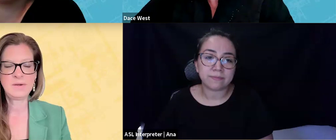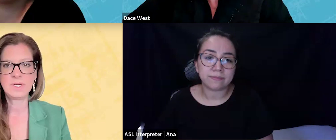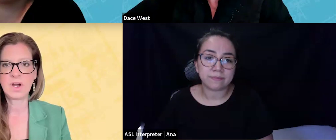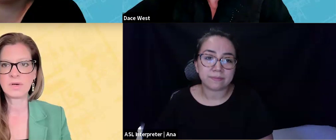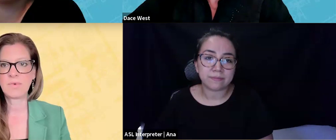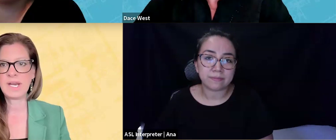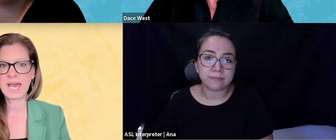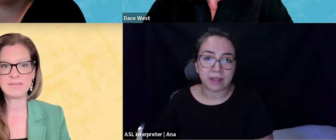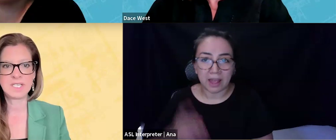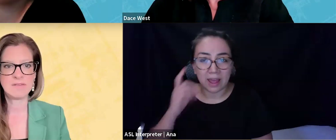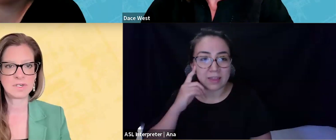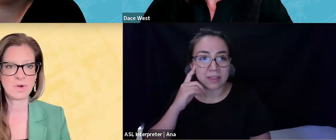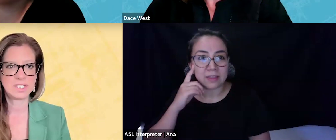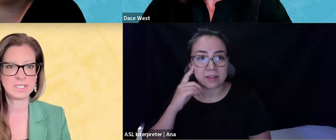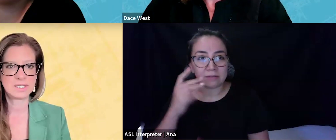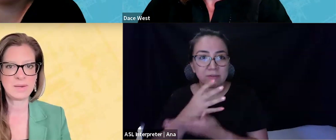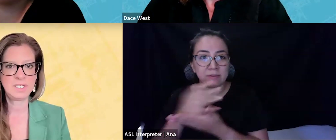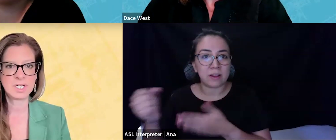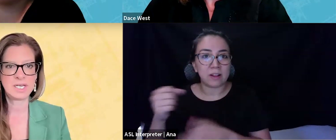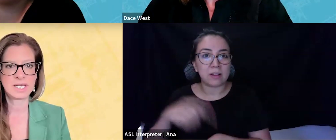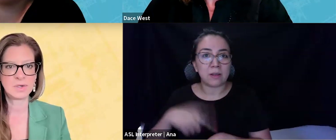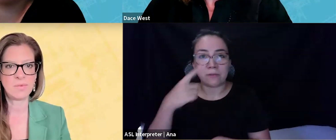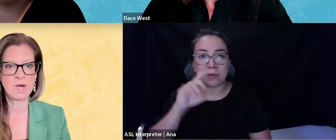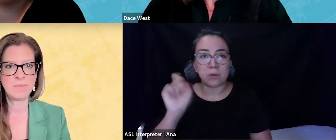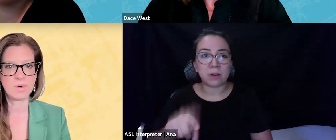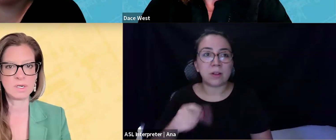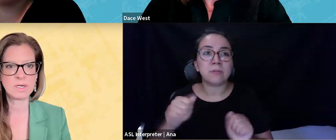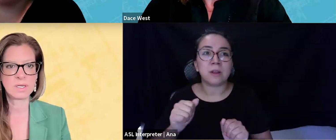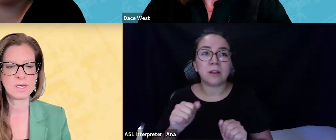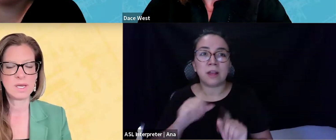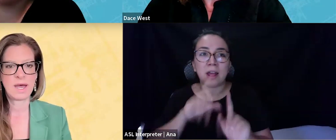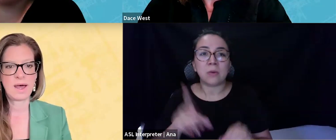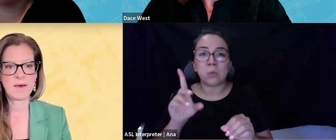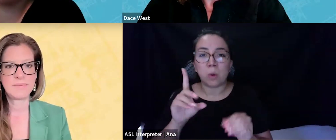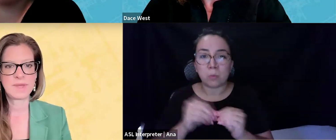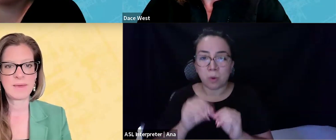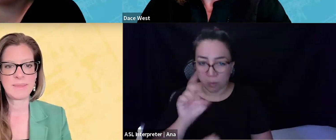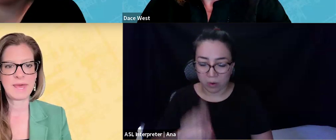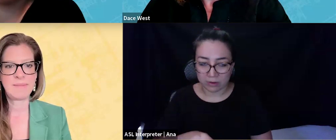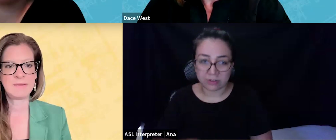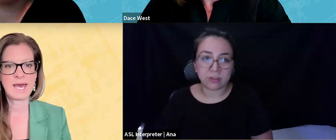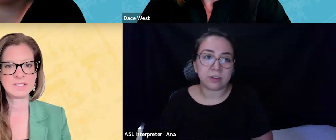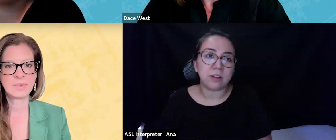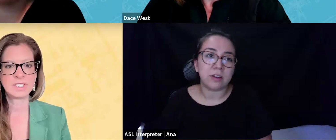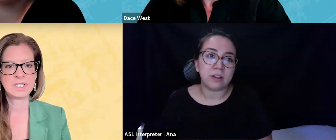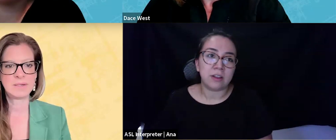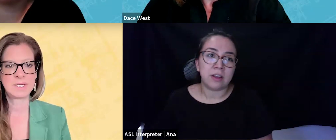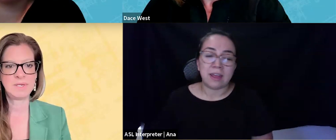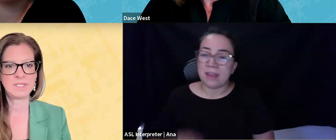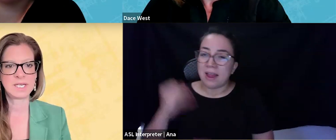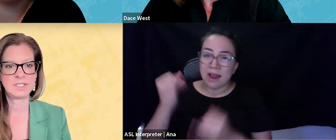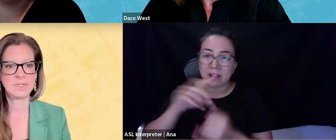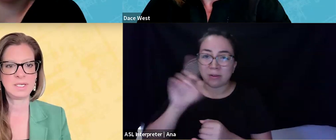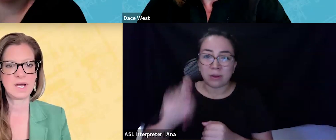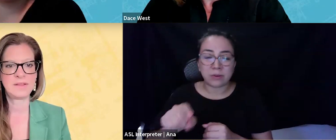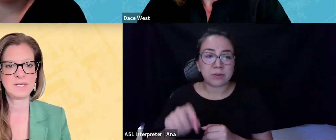I think we are running out of time for questions. Let me try to get to one more. And the last question that I'm going to